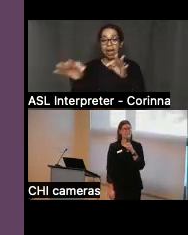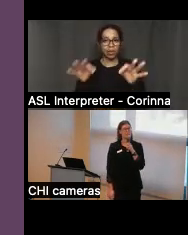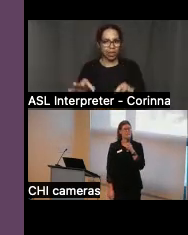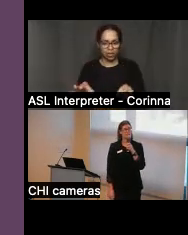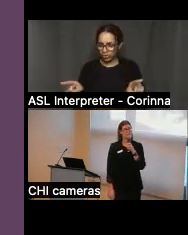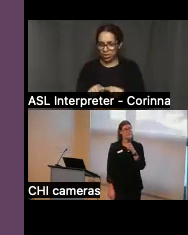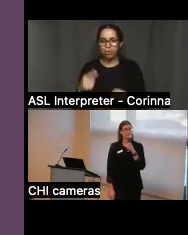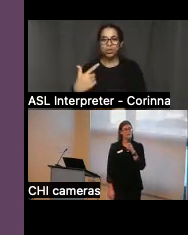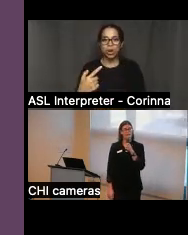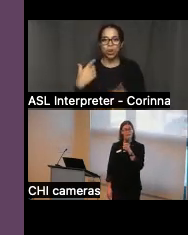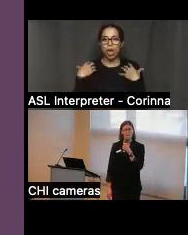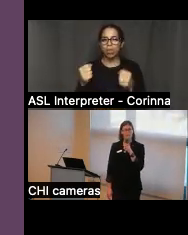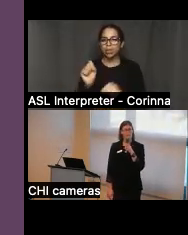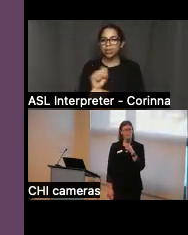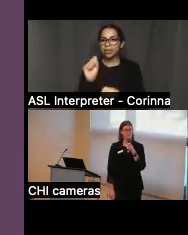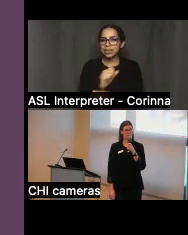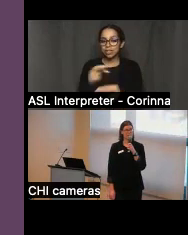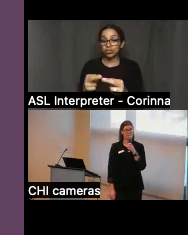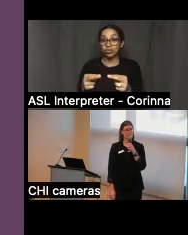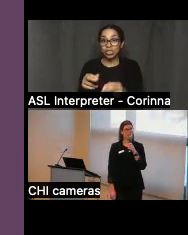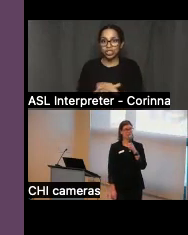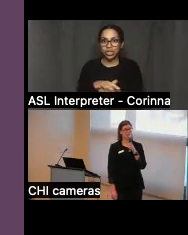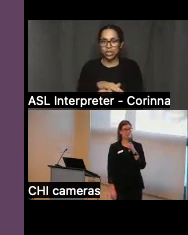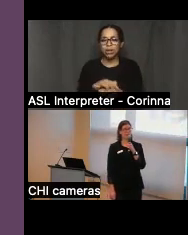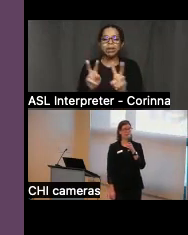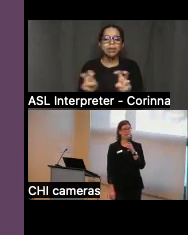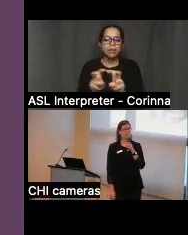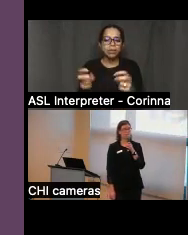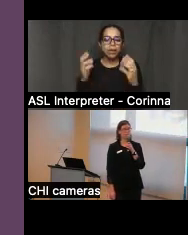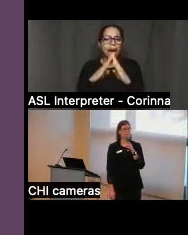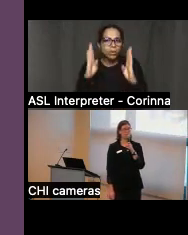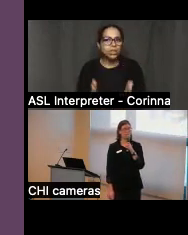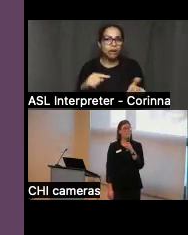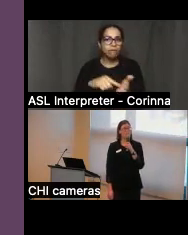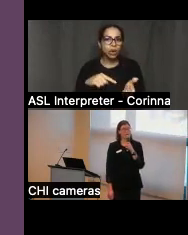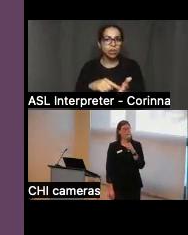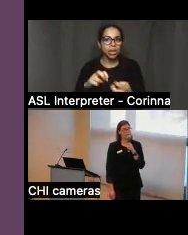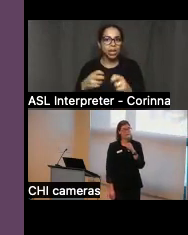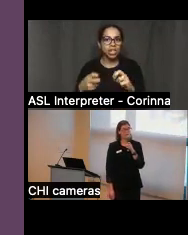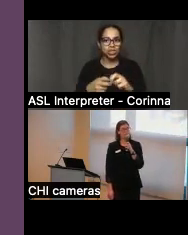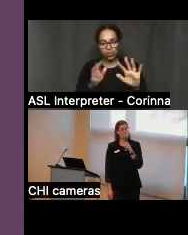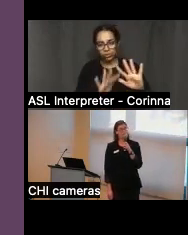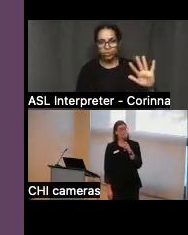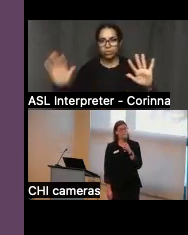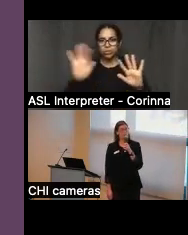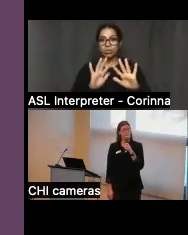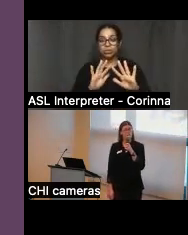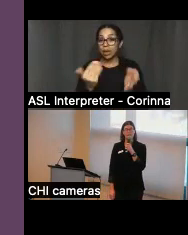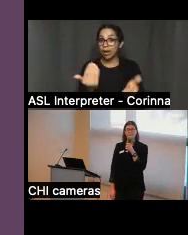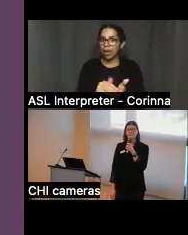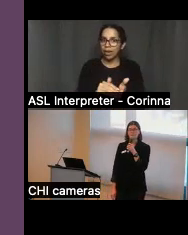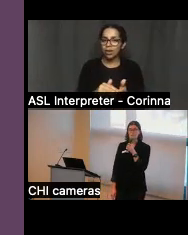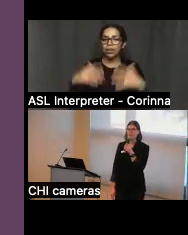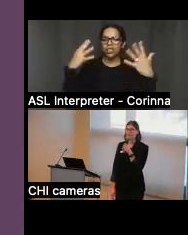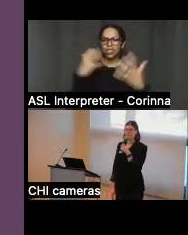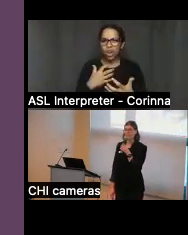region and looks at that housing affordability issue across the state for those regions. Again, the dark blue